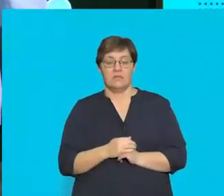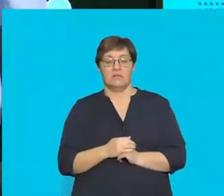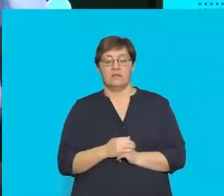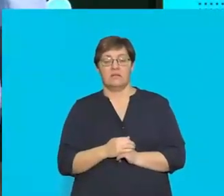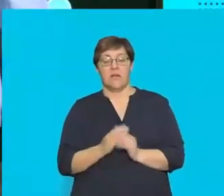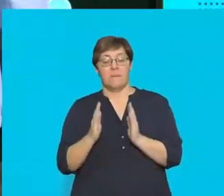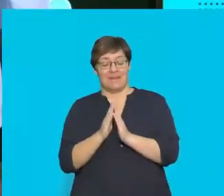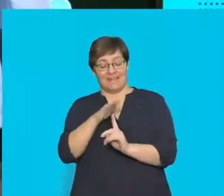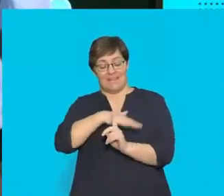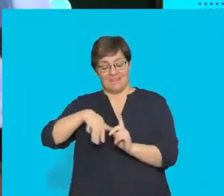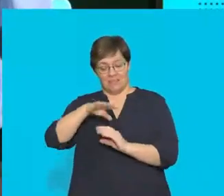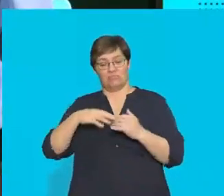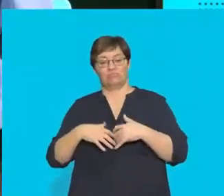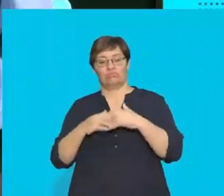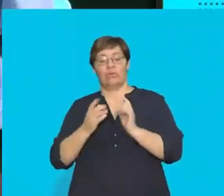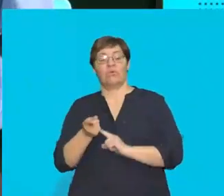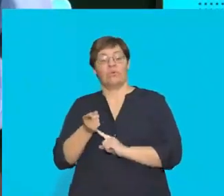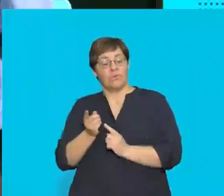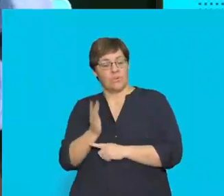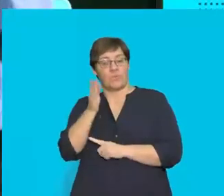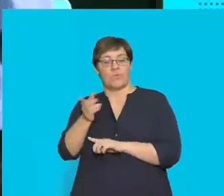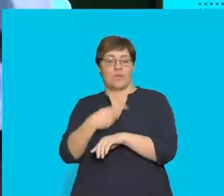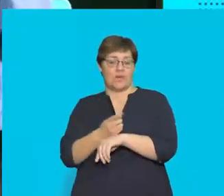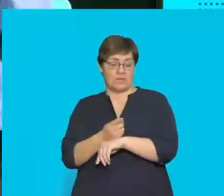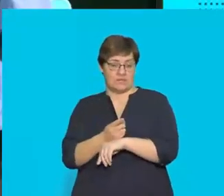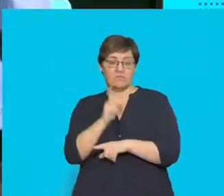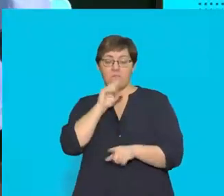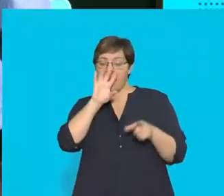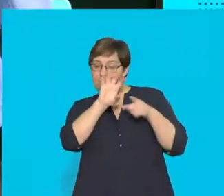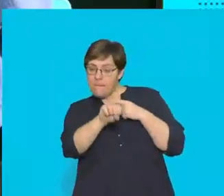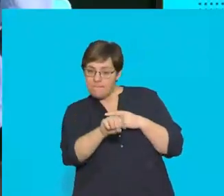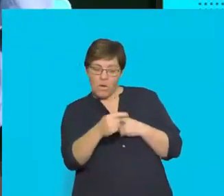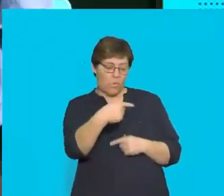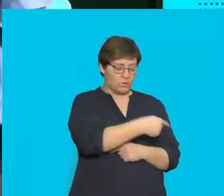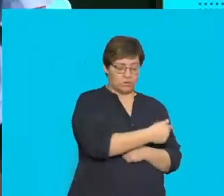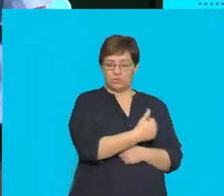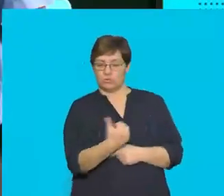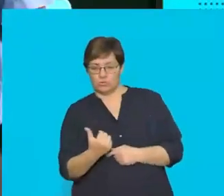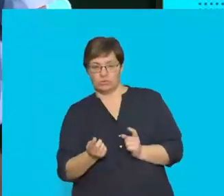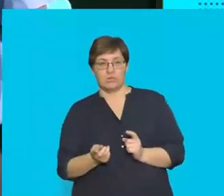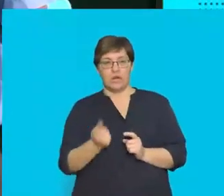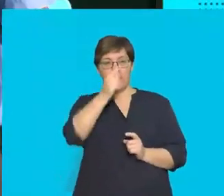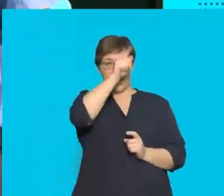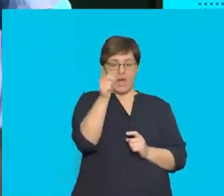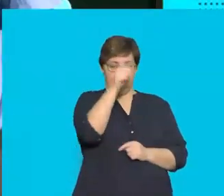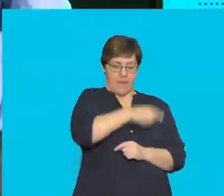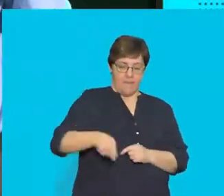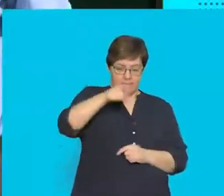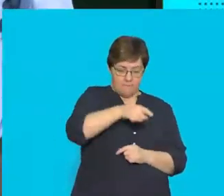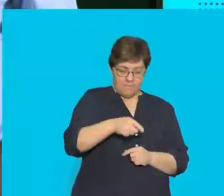are able to determine and able to predict in which direction a magnetic field will